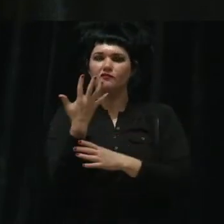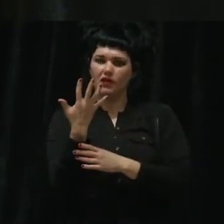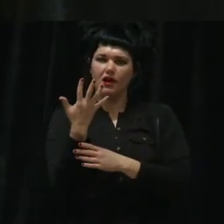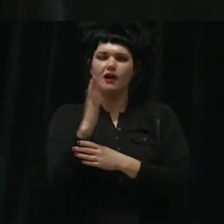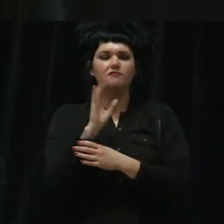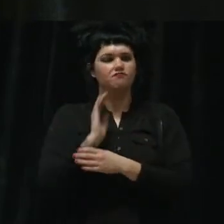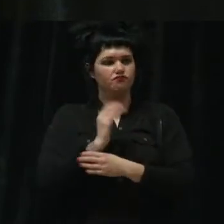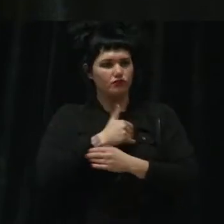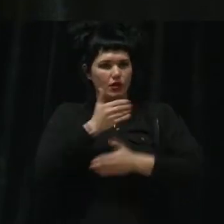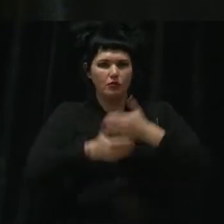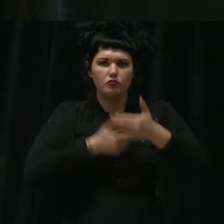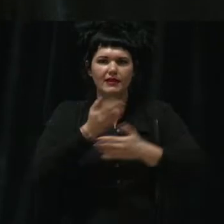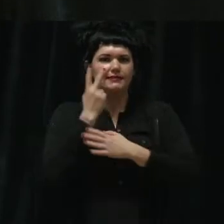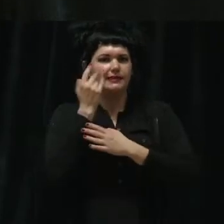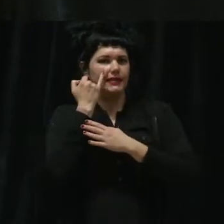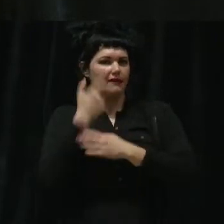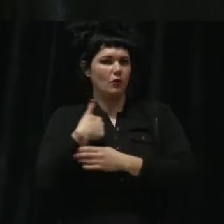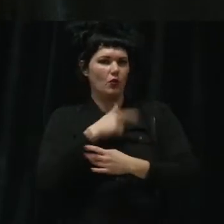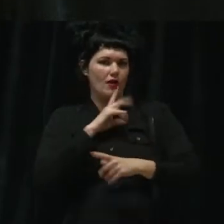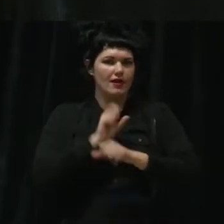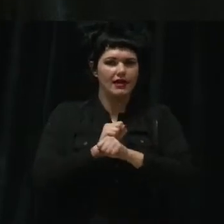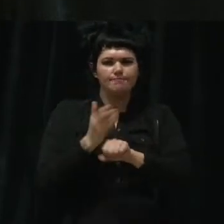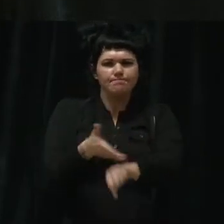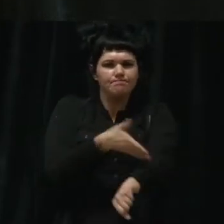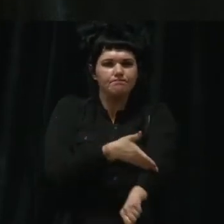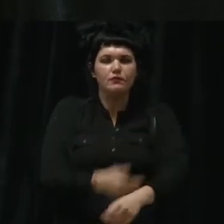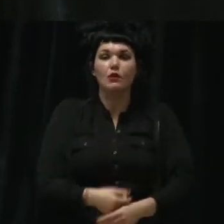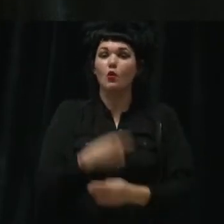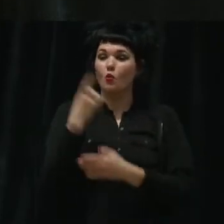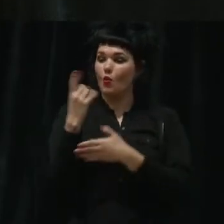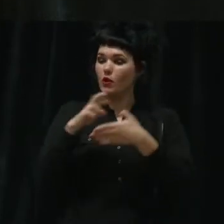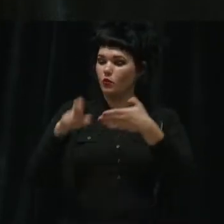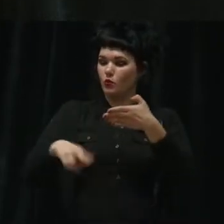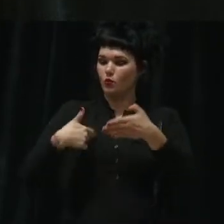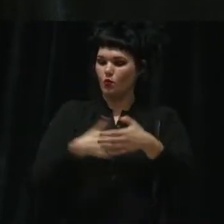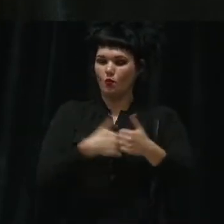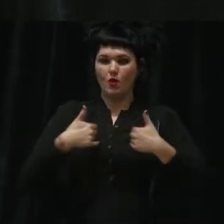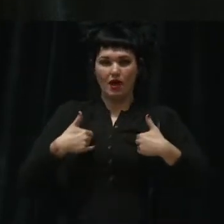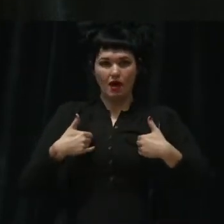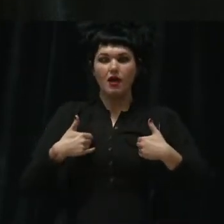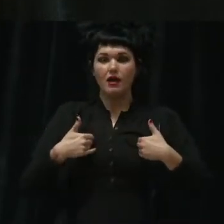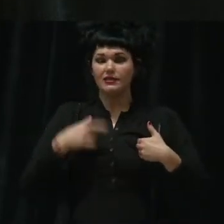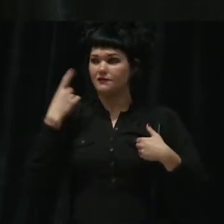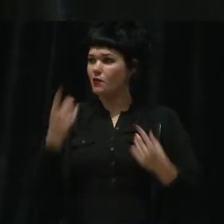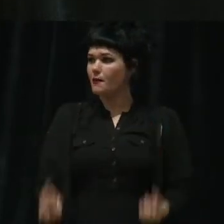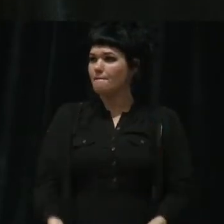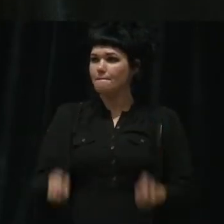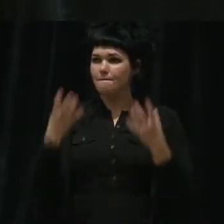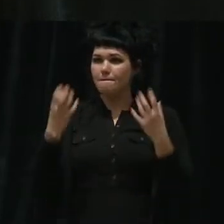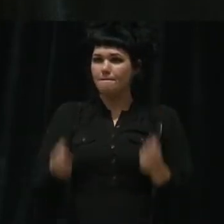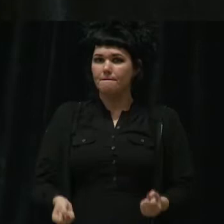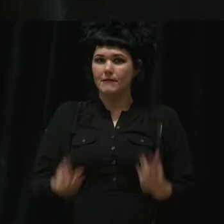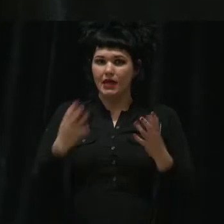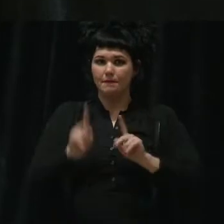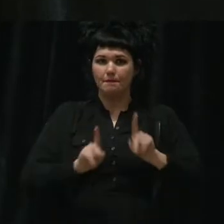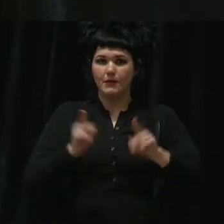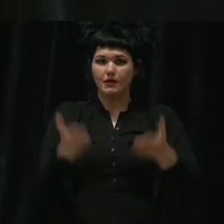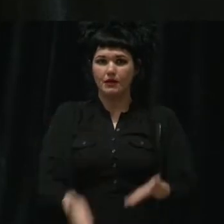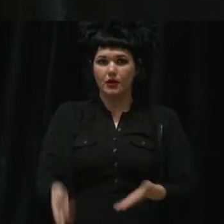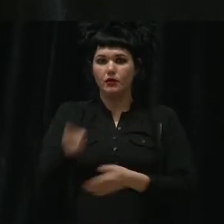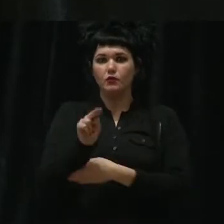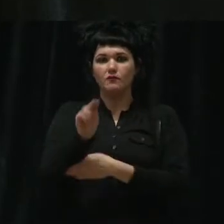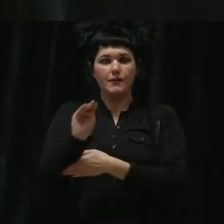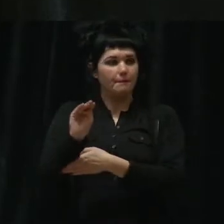see where we are in those changes. One of the findings that we found was that for many folks at the University of